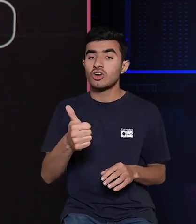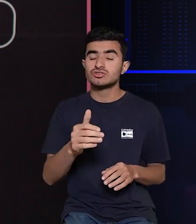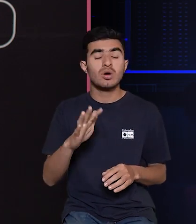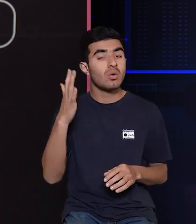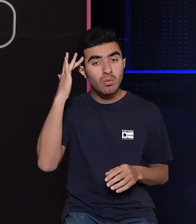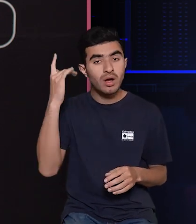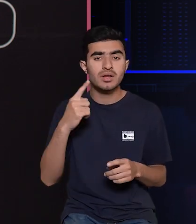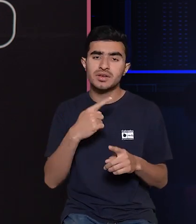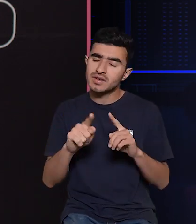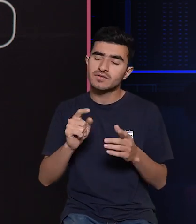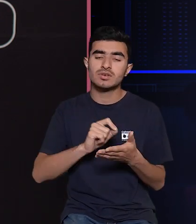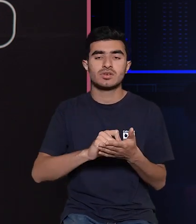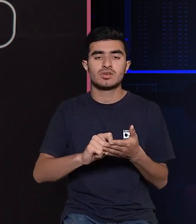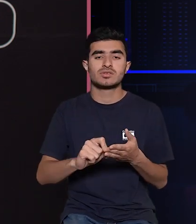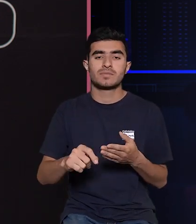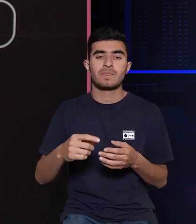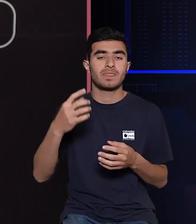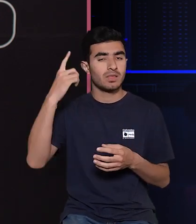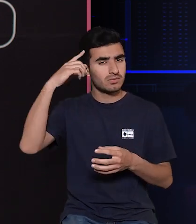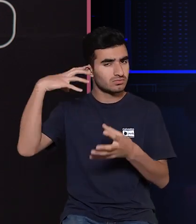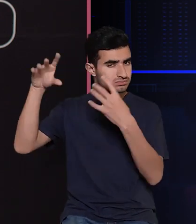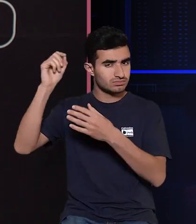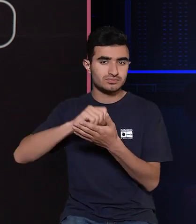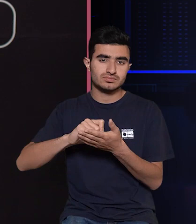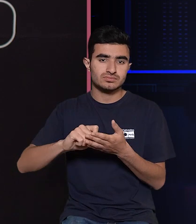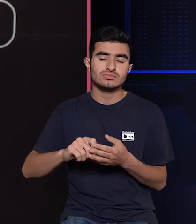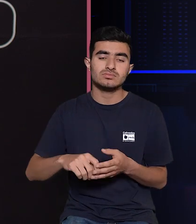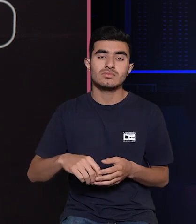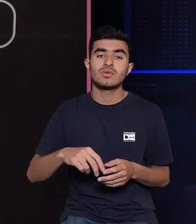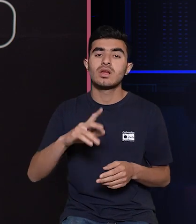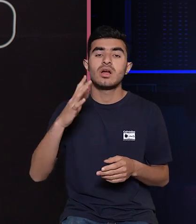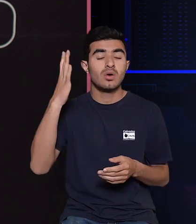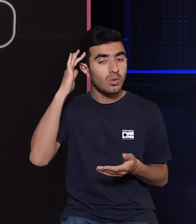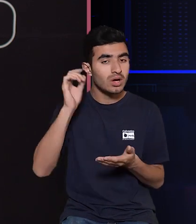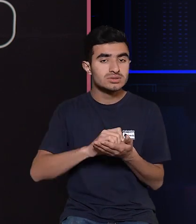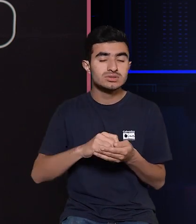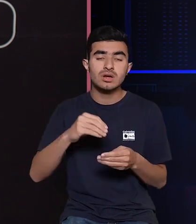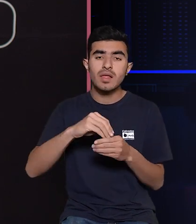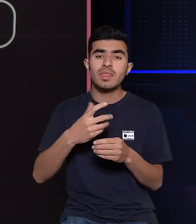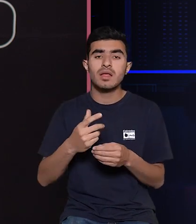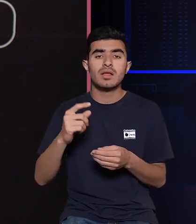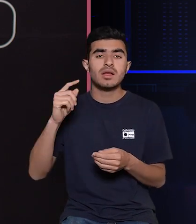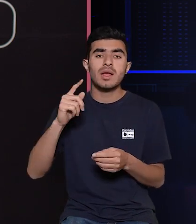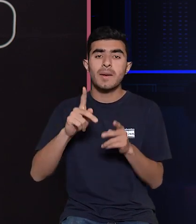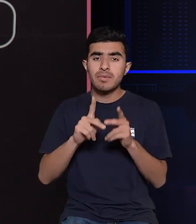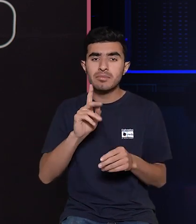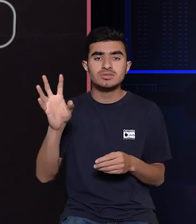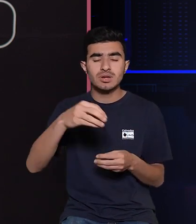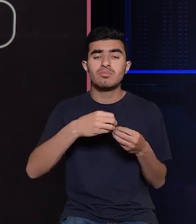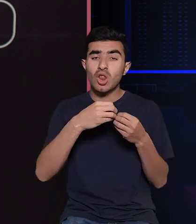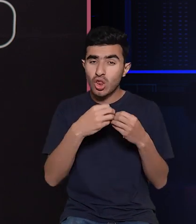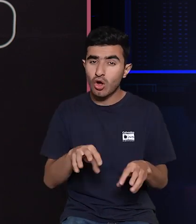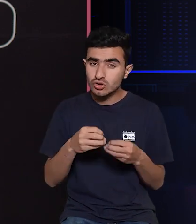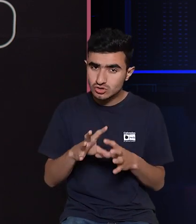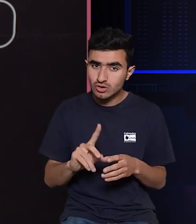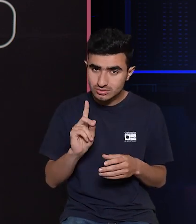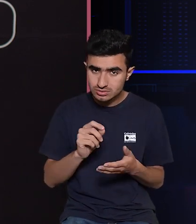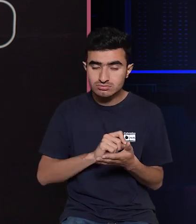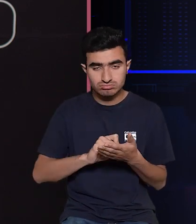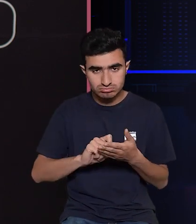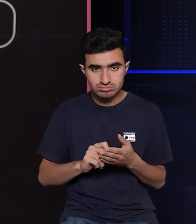people who have lost things. It's a book about loss in many, many ways. And people who then gain certain things through that